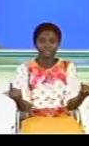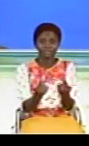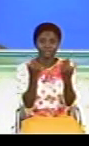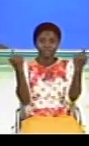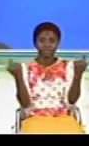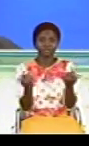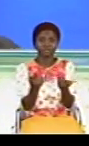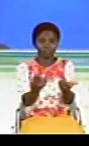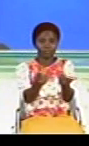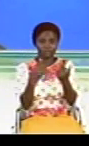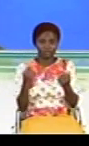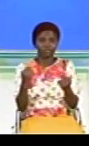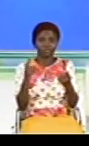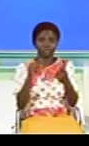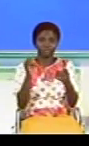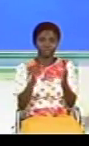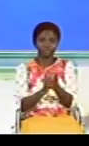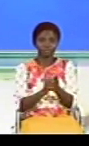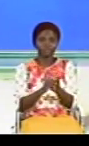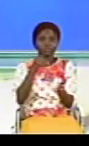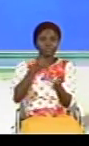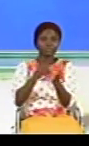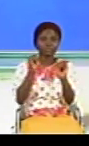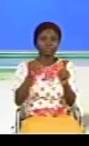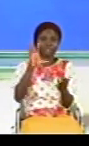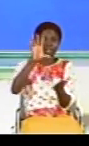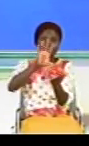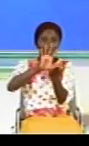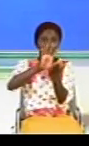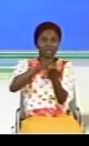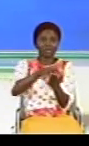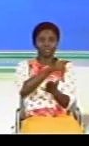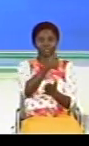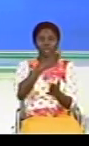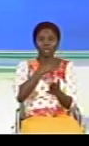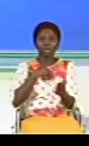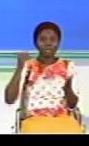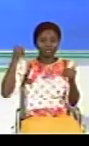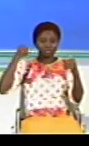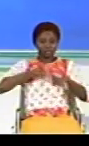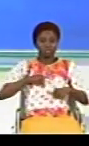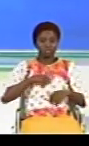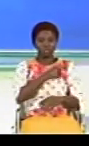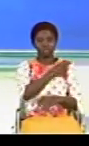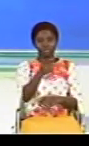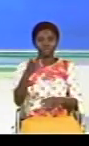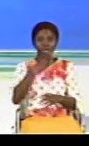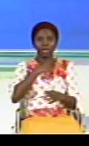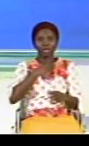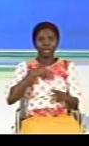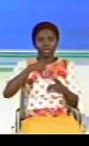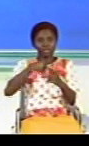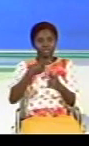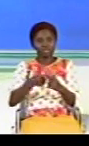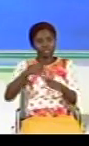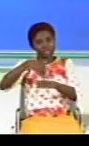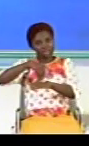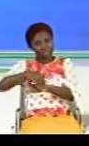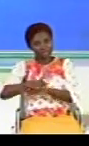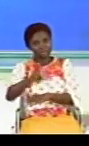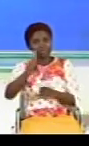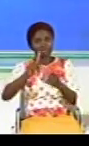that he'll catch you unawares, condemn you, and then consign you to hellfire. You